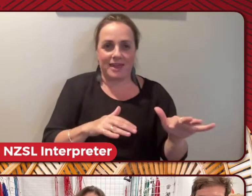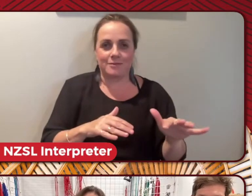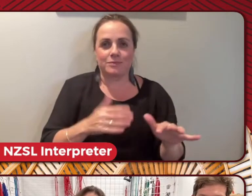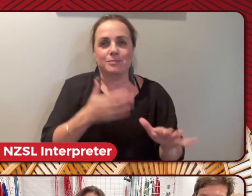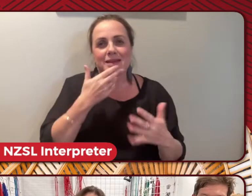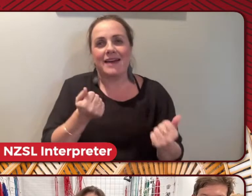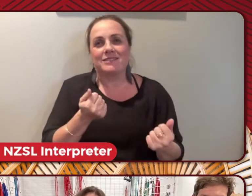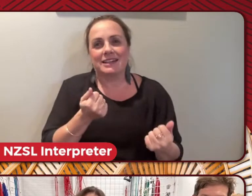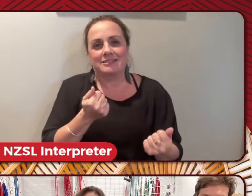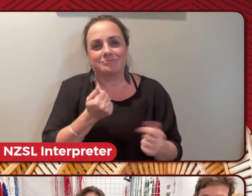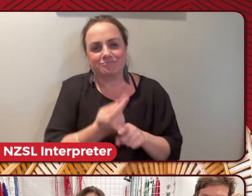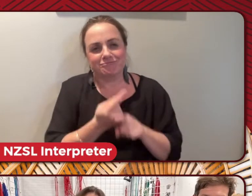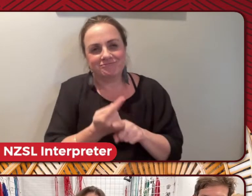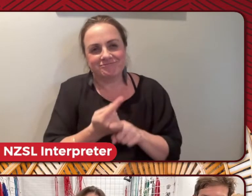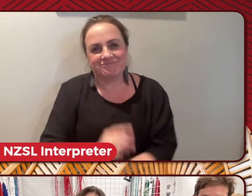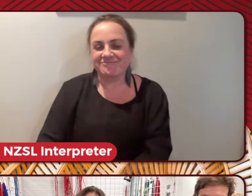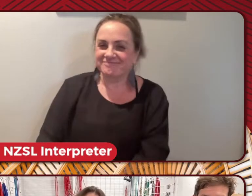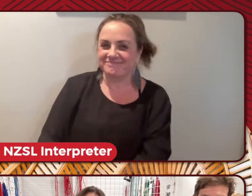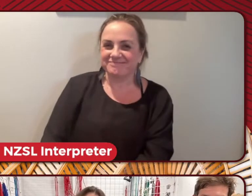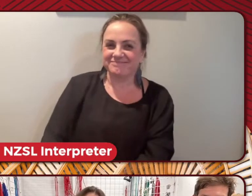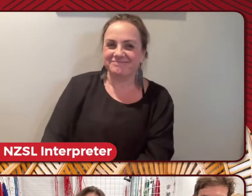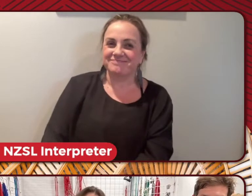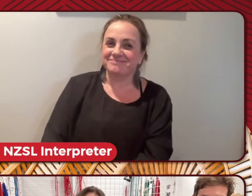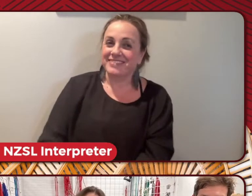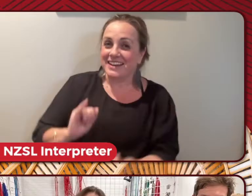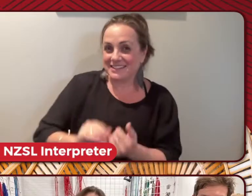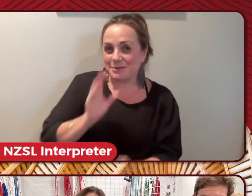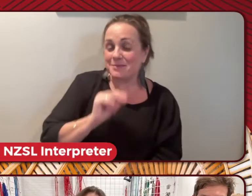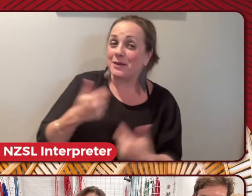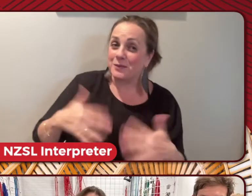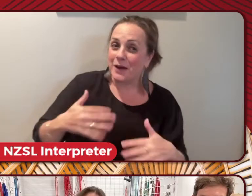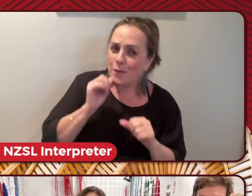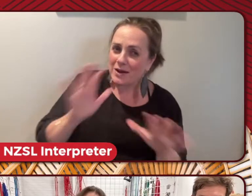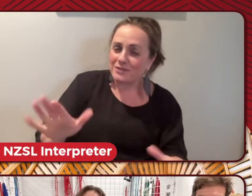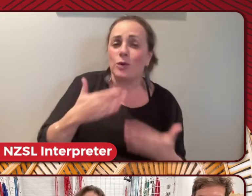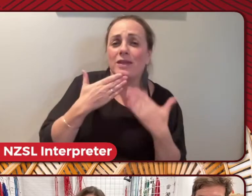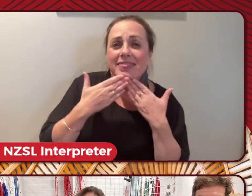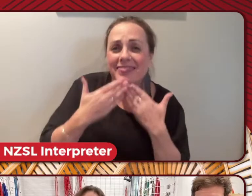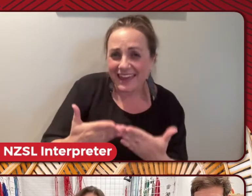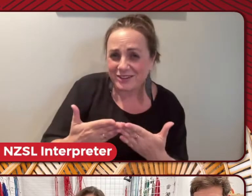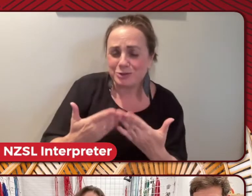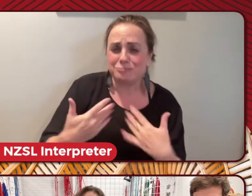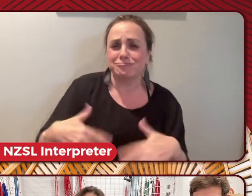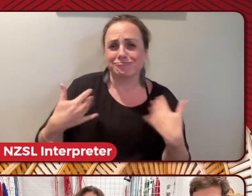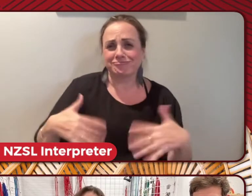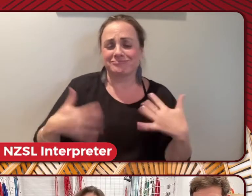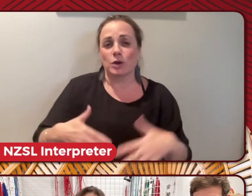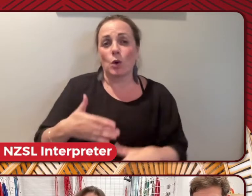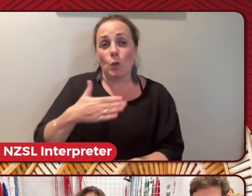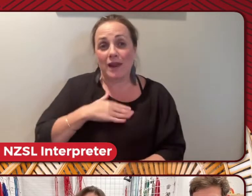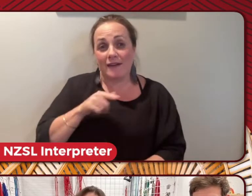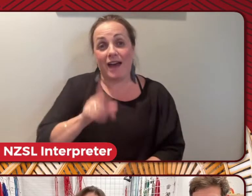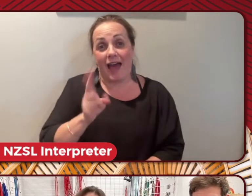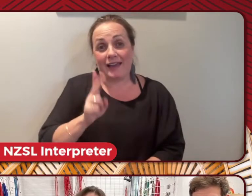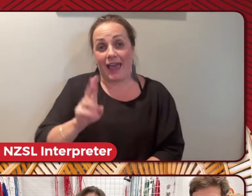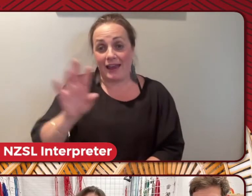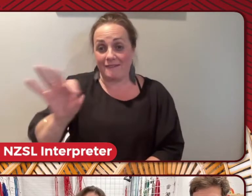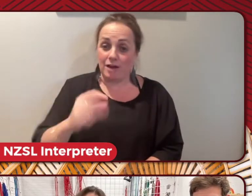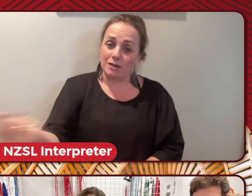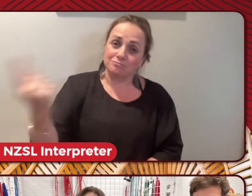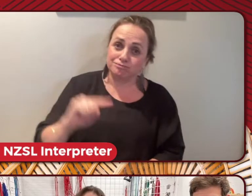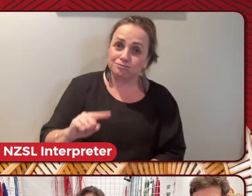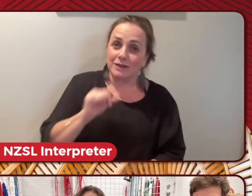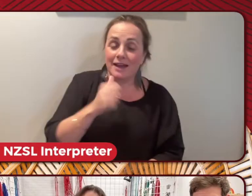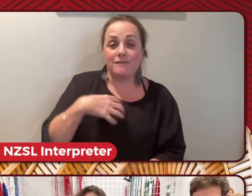to reach out. Simon speaking. Well, wonderful. Thank you so much, team. I would love to have you back on if there's any more